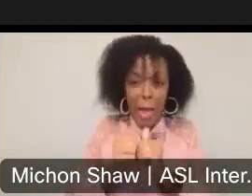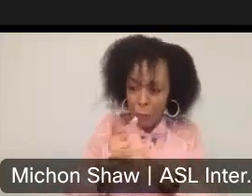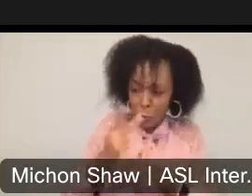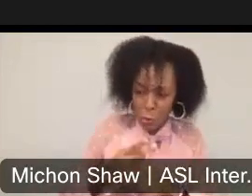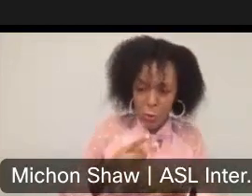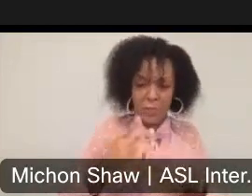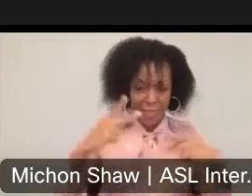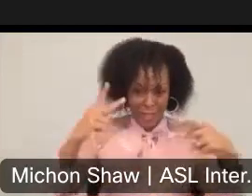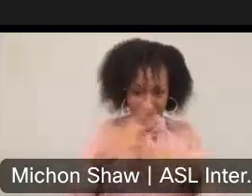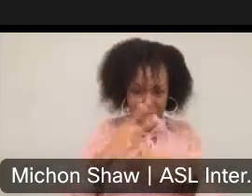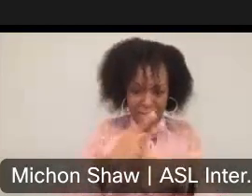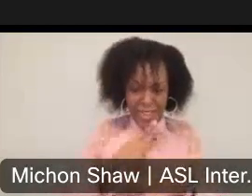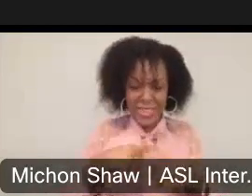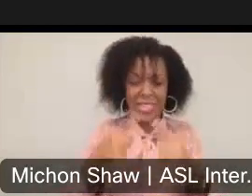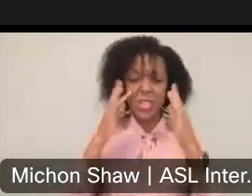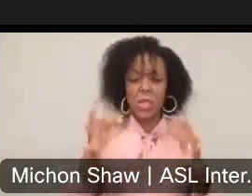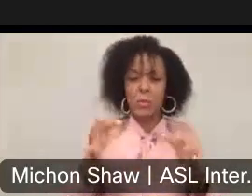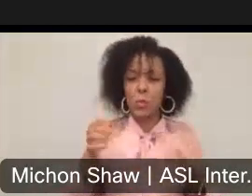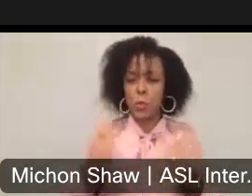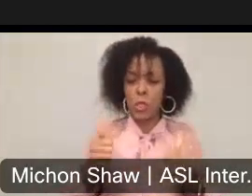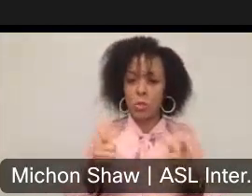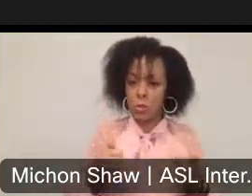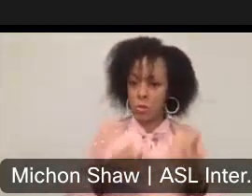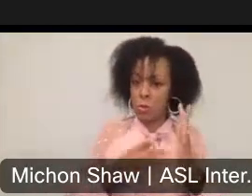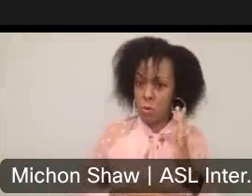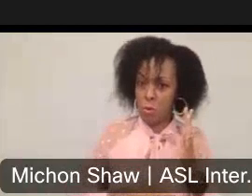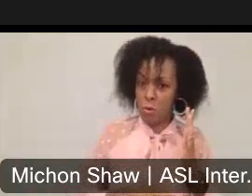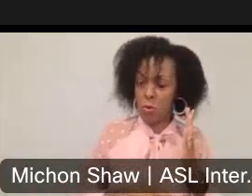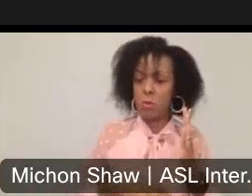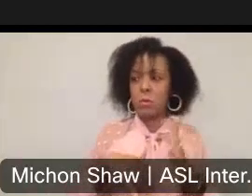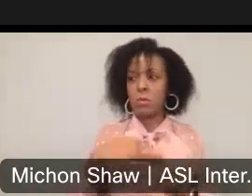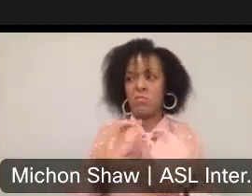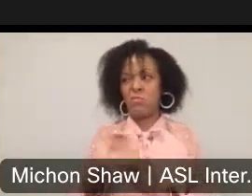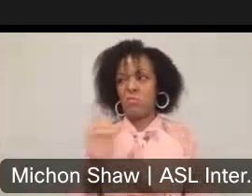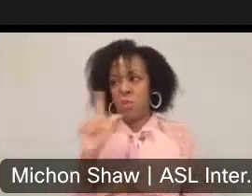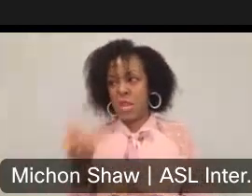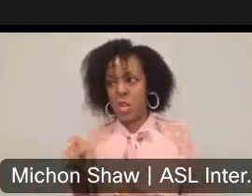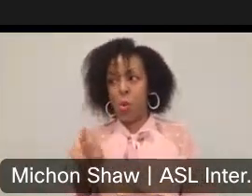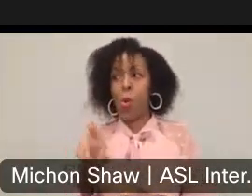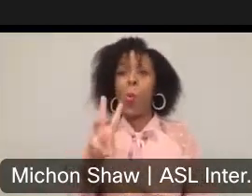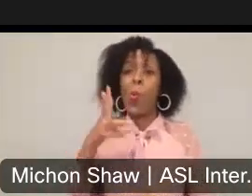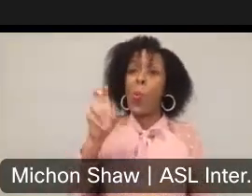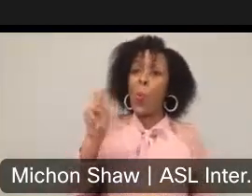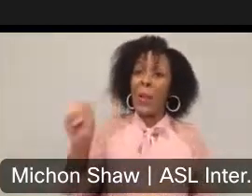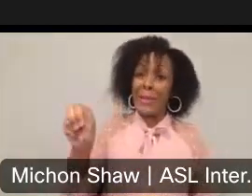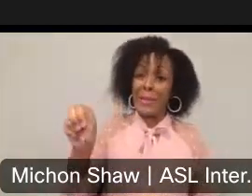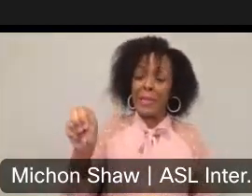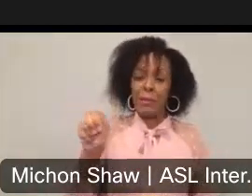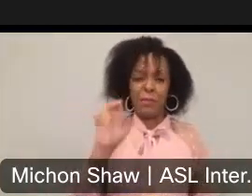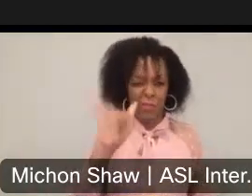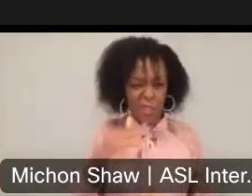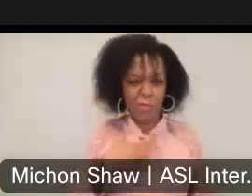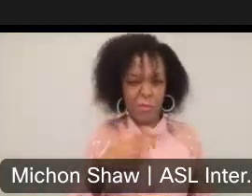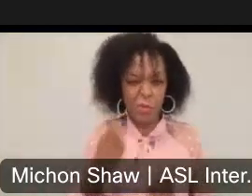oil or no oil, or when to oil. That's the way I recommend it. It just depends on, a lot of